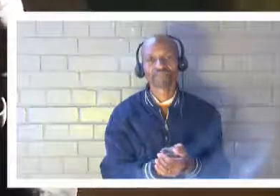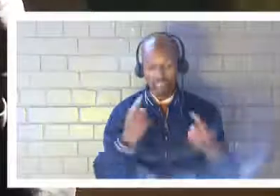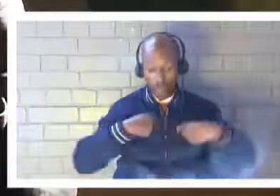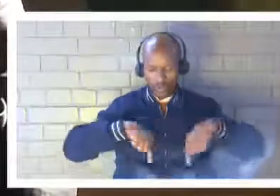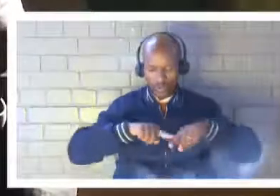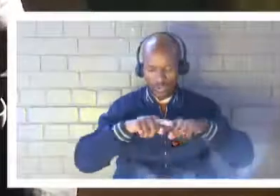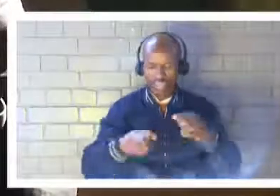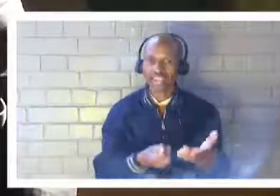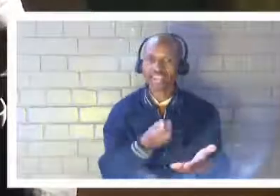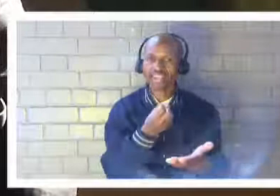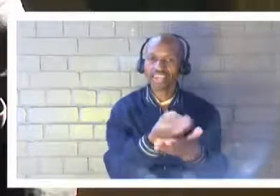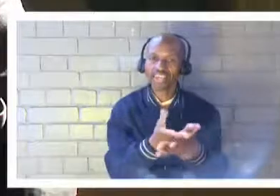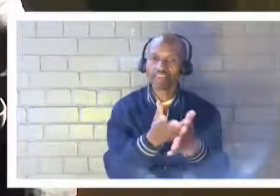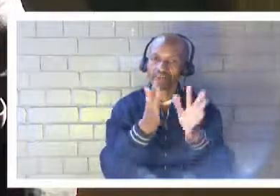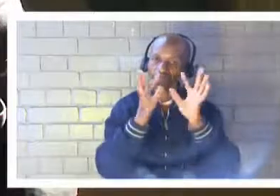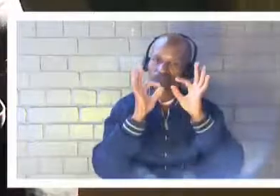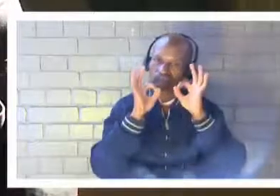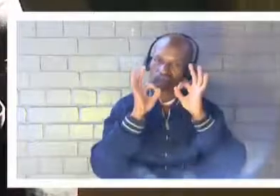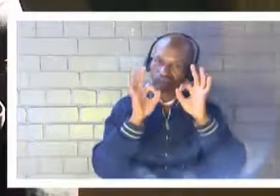proper